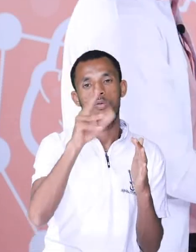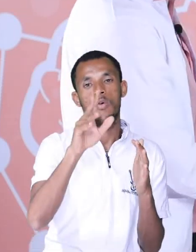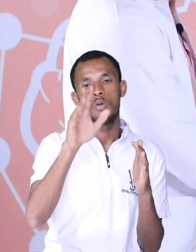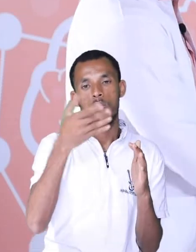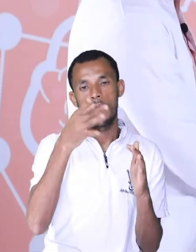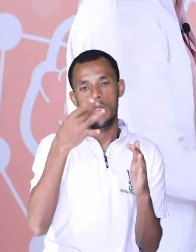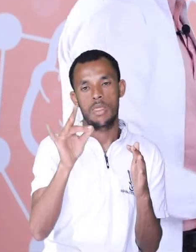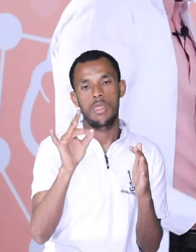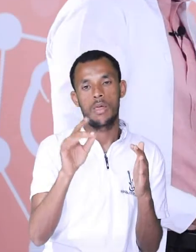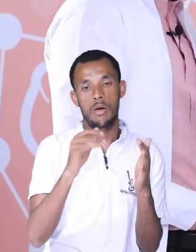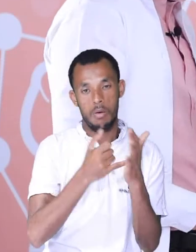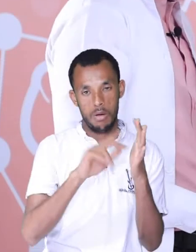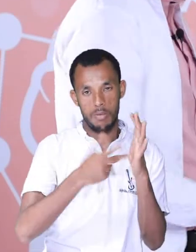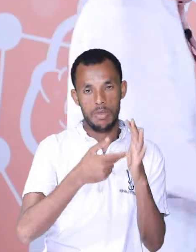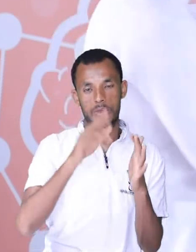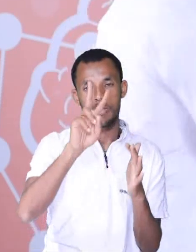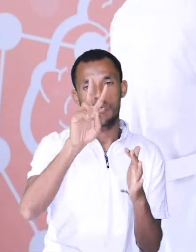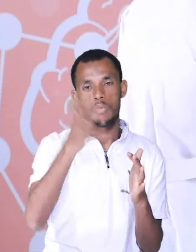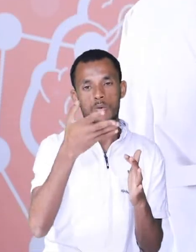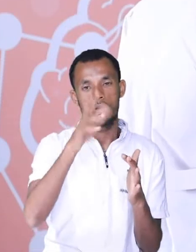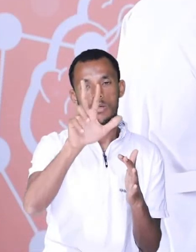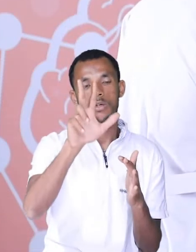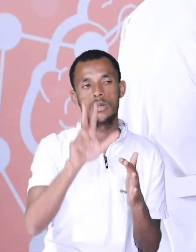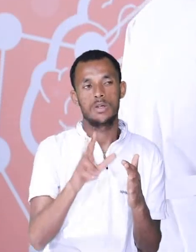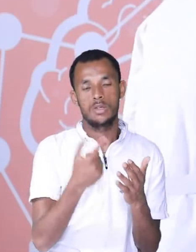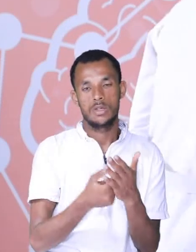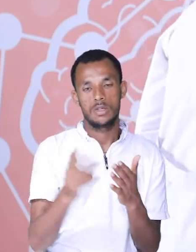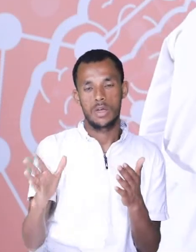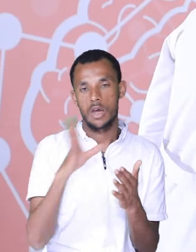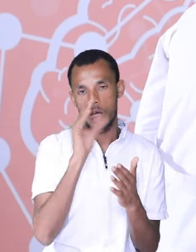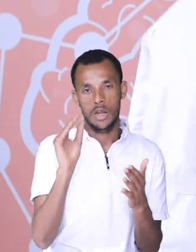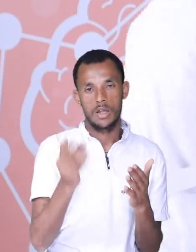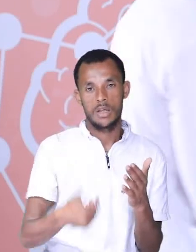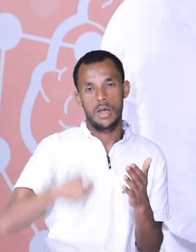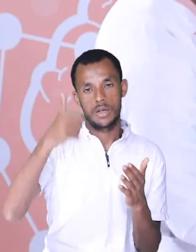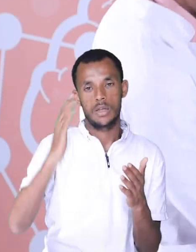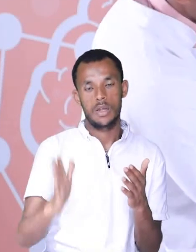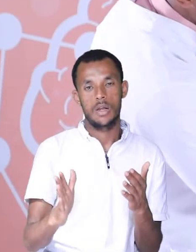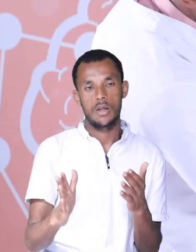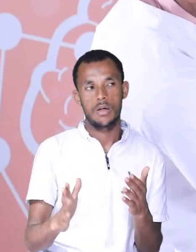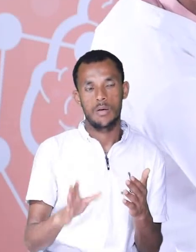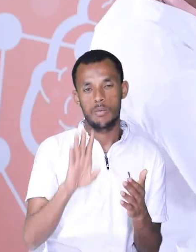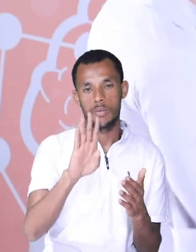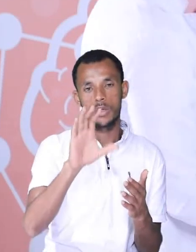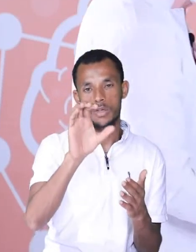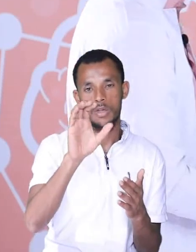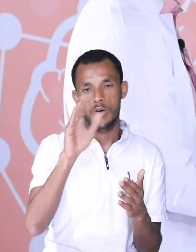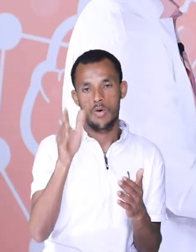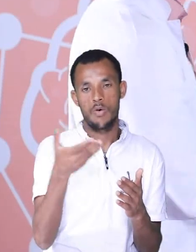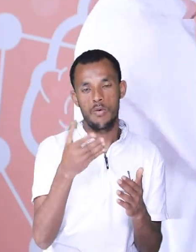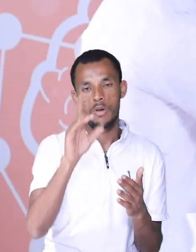18, that is 2 over 3, and this side and this side, that means BC